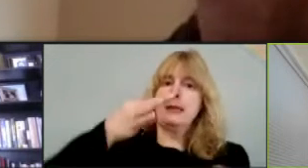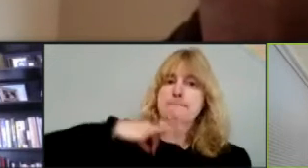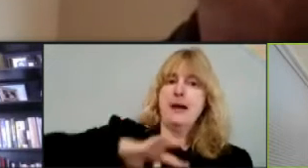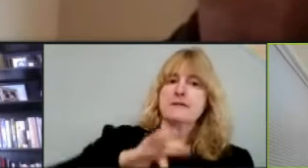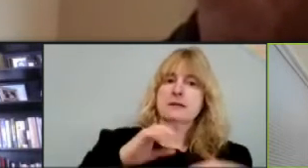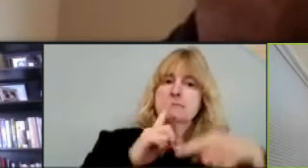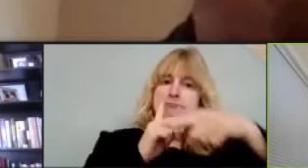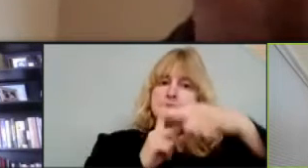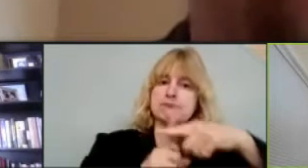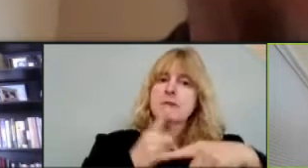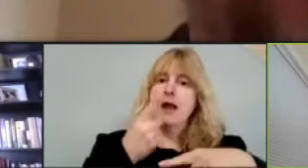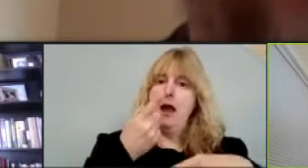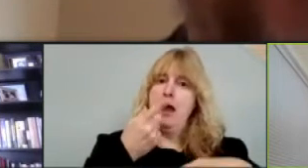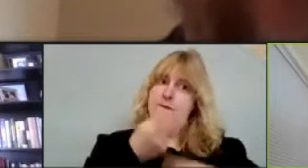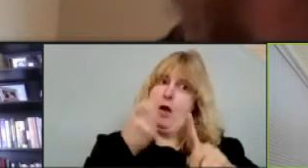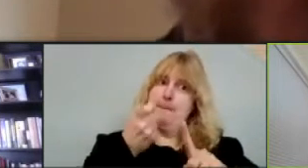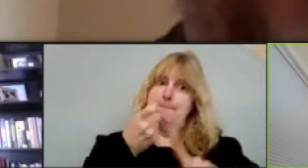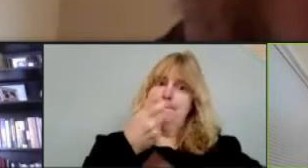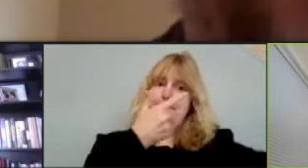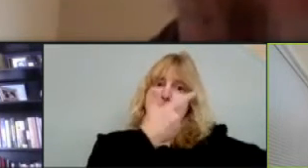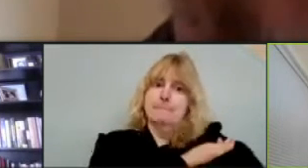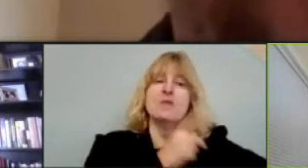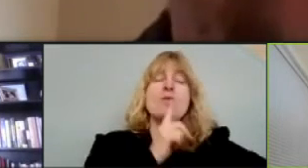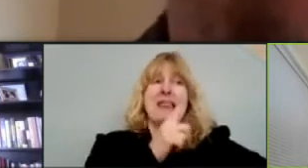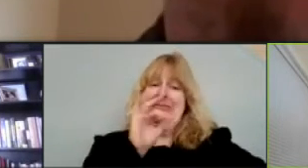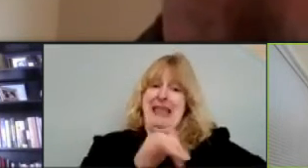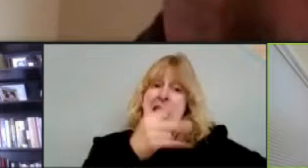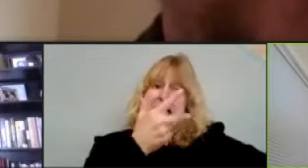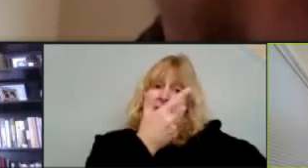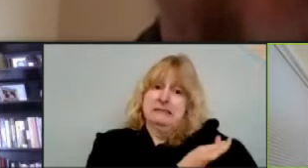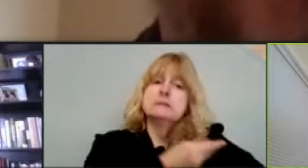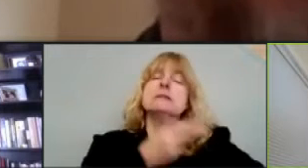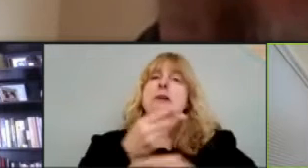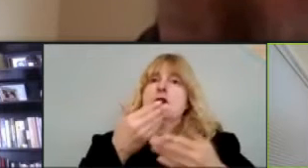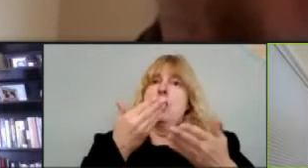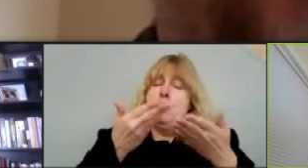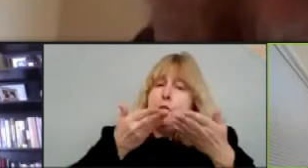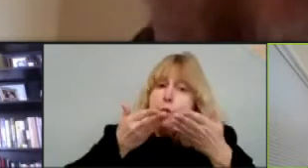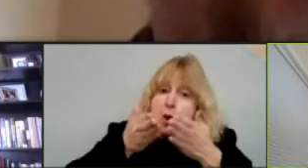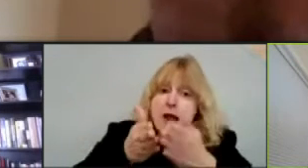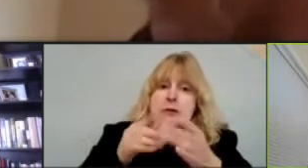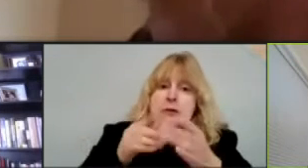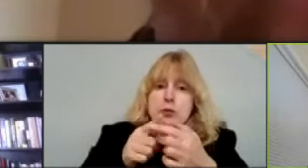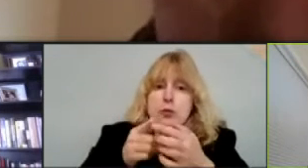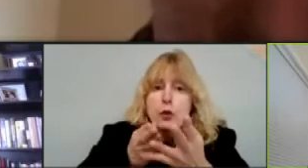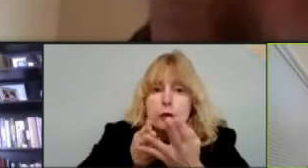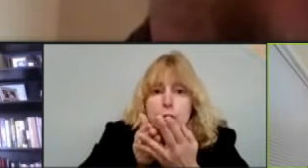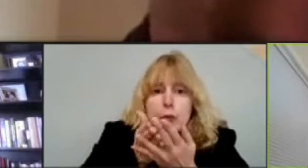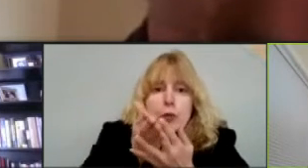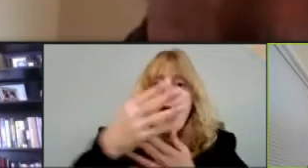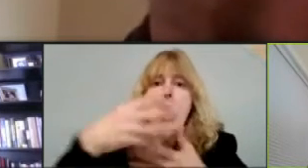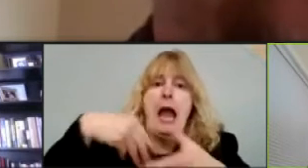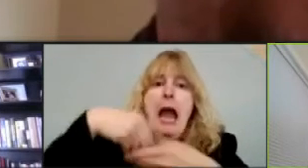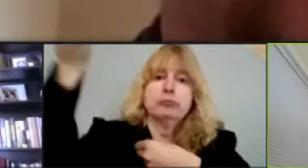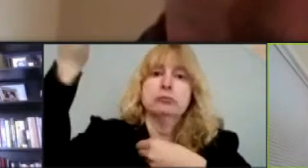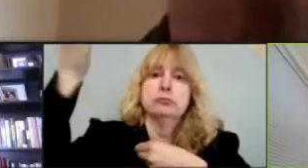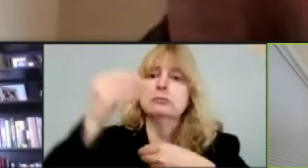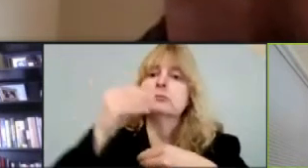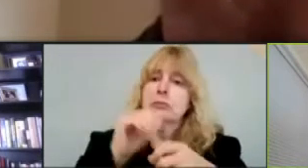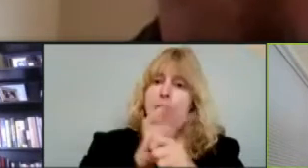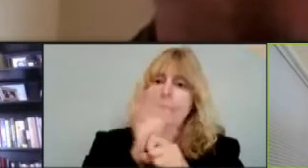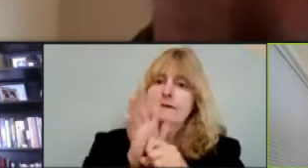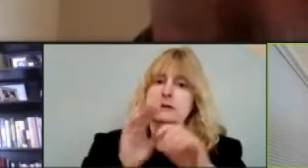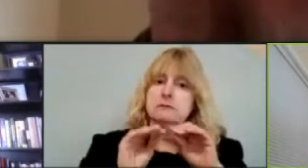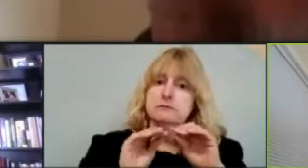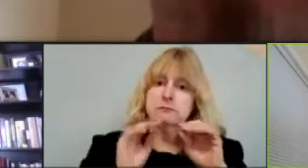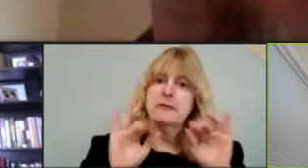that's the way through this COVID outbreak. We need to make sure that people, one, understand the vaccine and